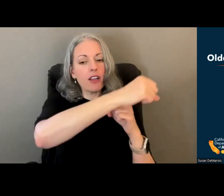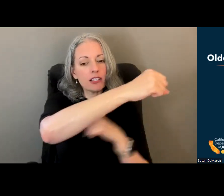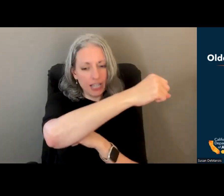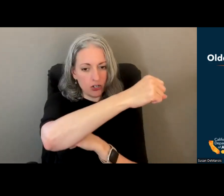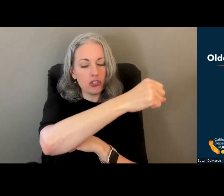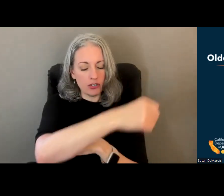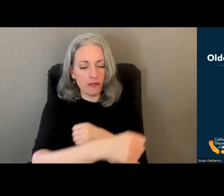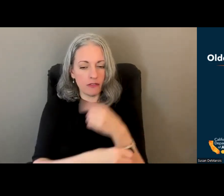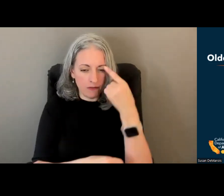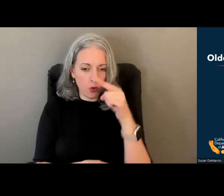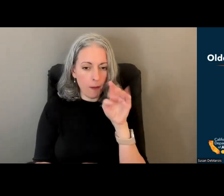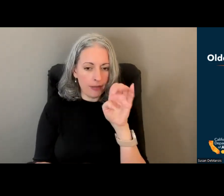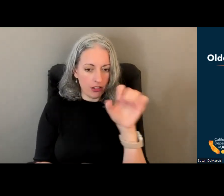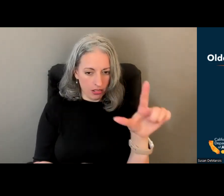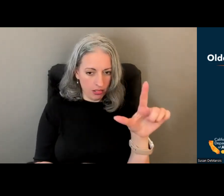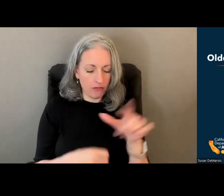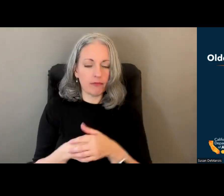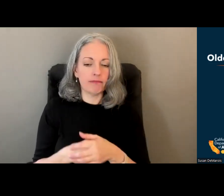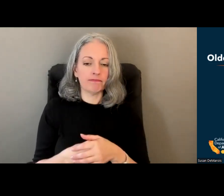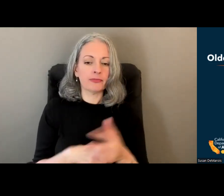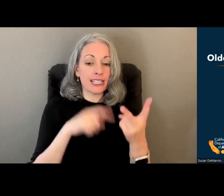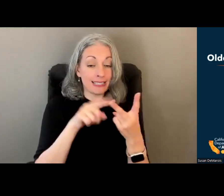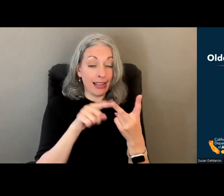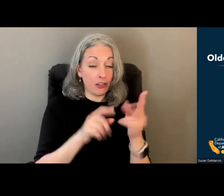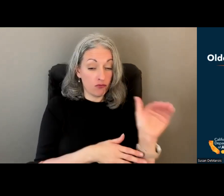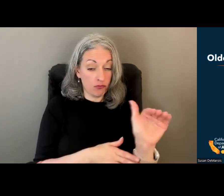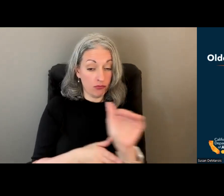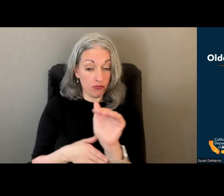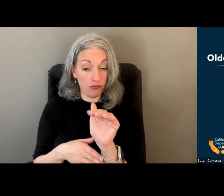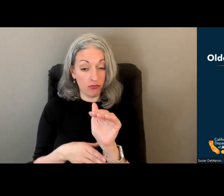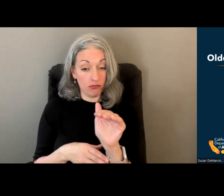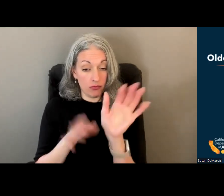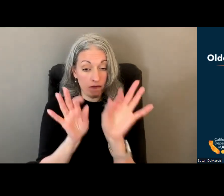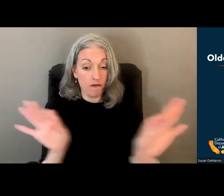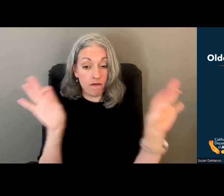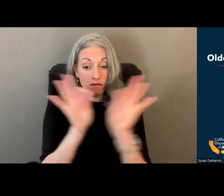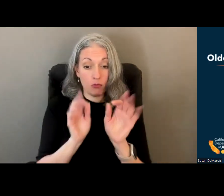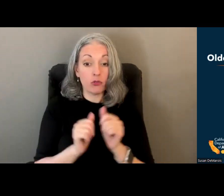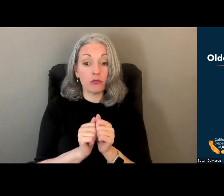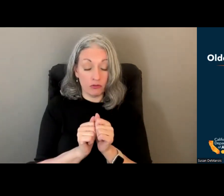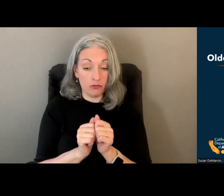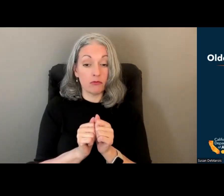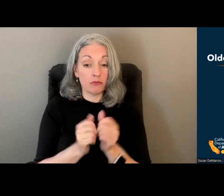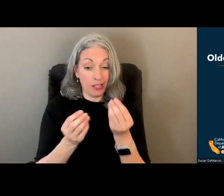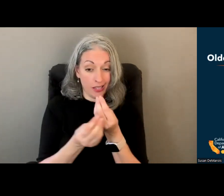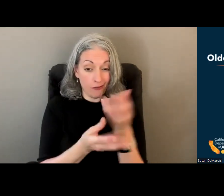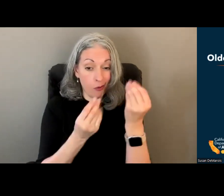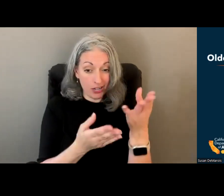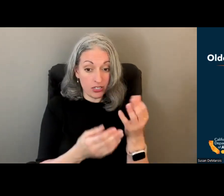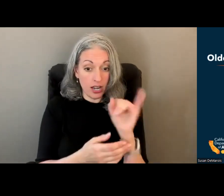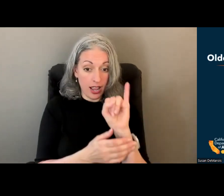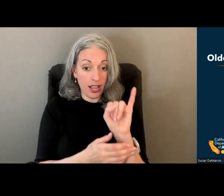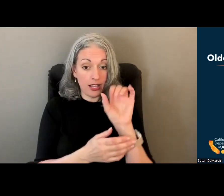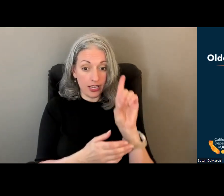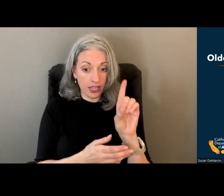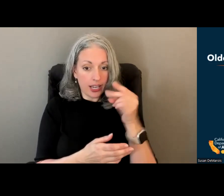this bill. Second, I want to remind all of you of the invaluable resources in the IHSS